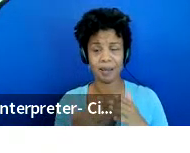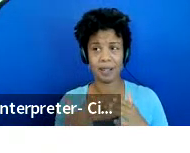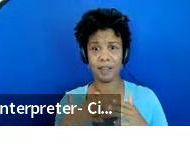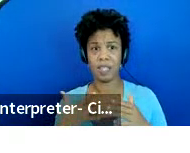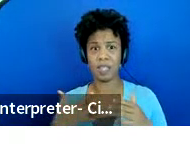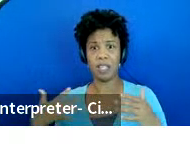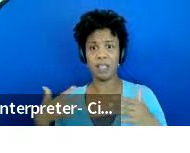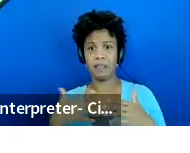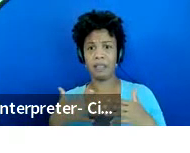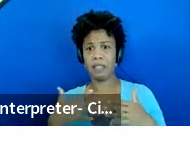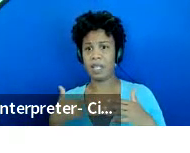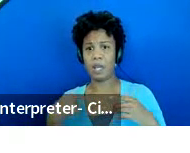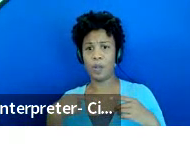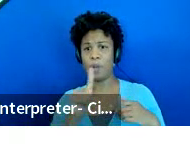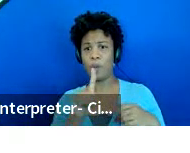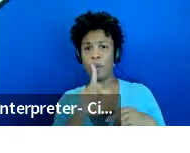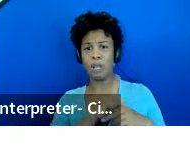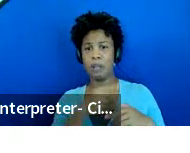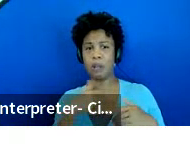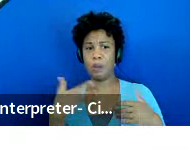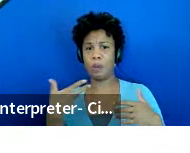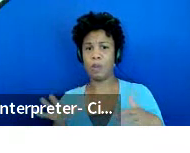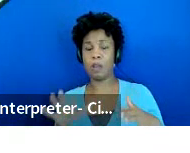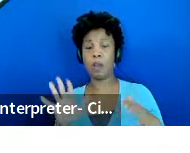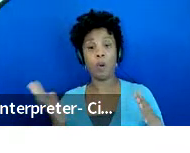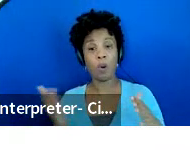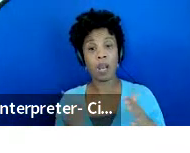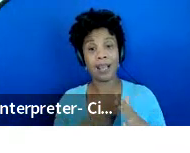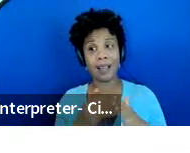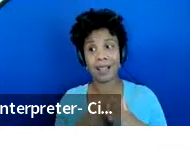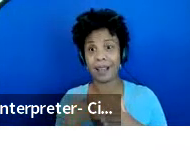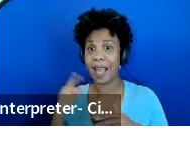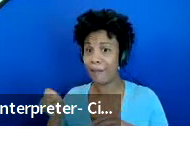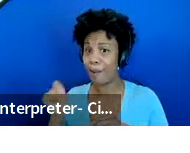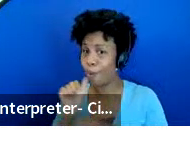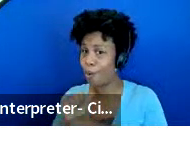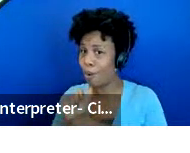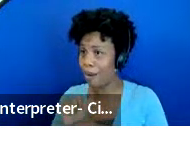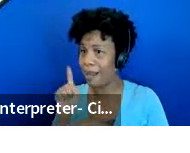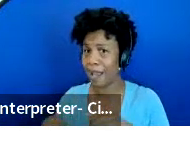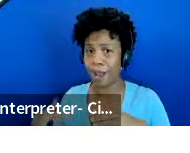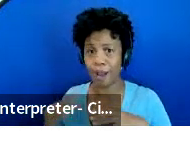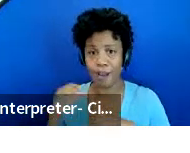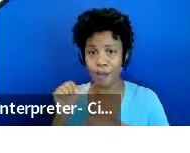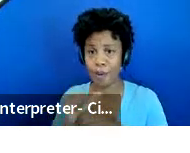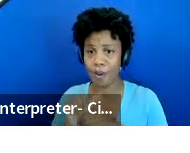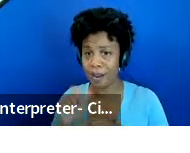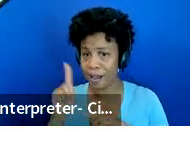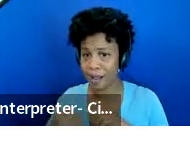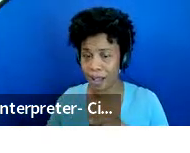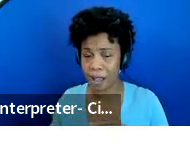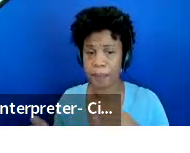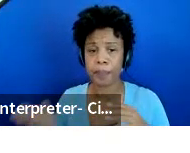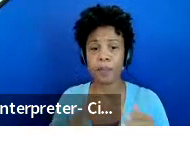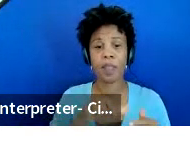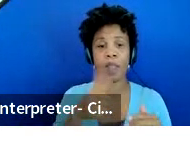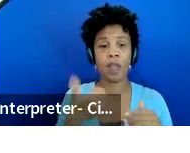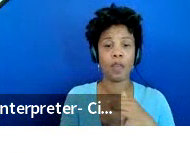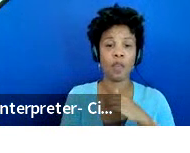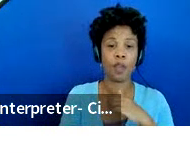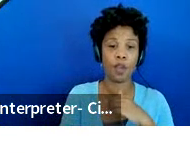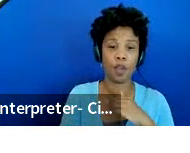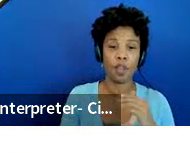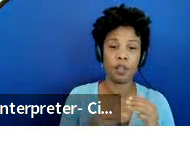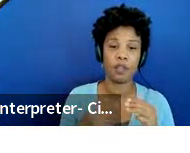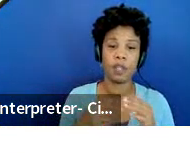or some other reason. And in places like Estonia, Greece, and Montenegro, the main reasons for unmet healthcare needs among persons with disabilities